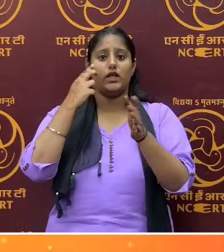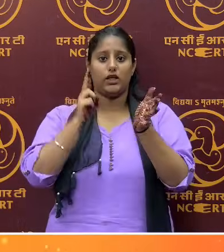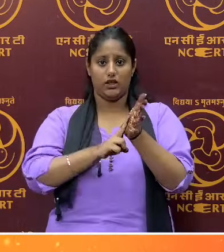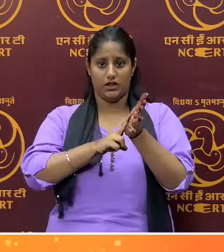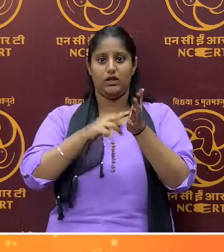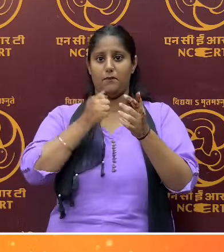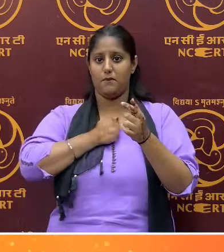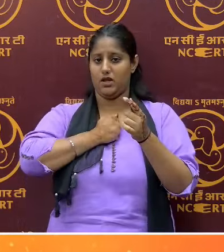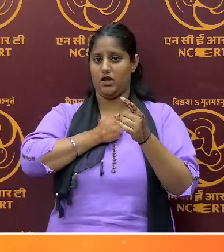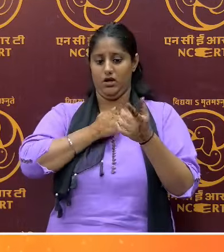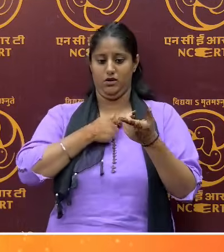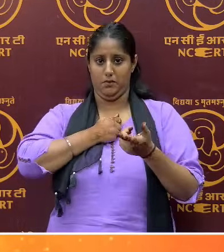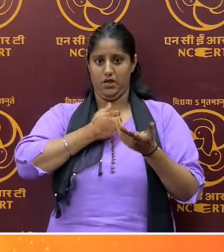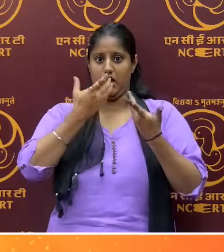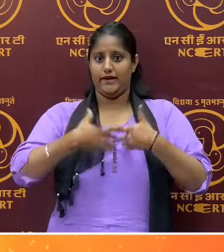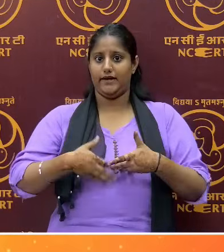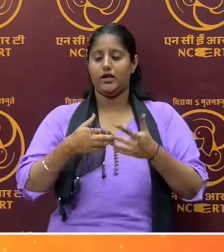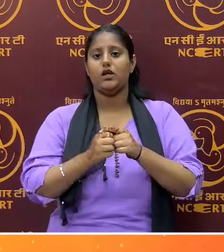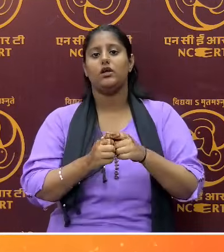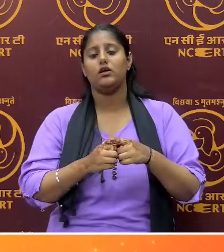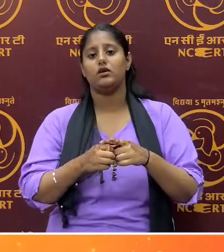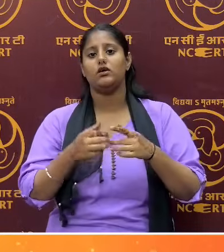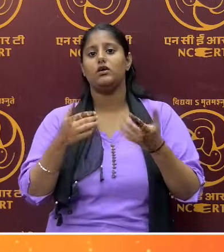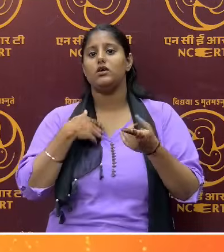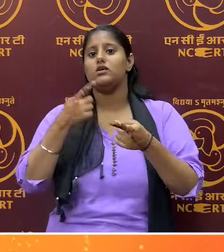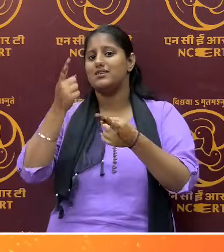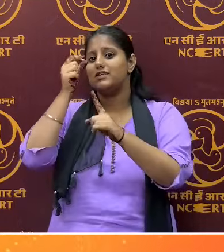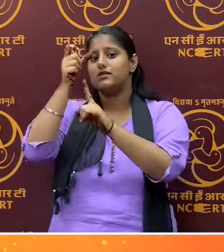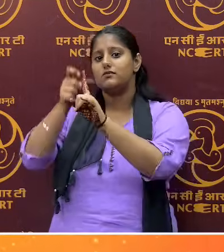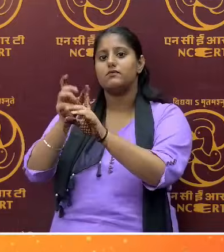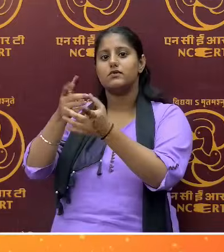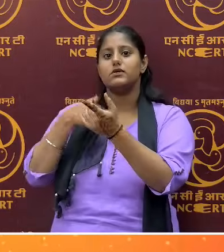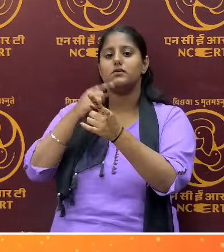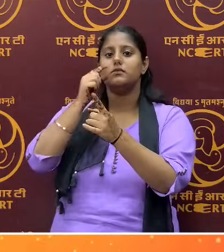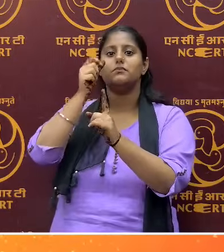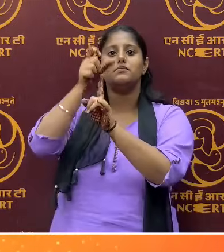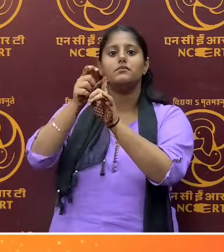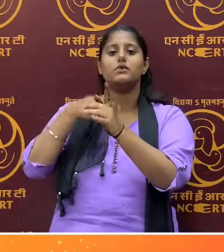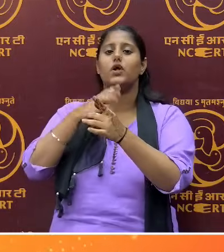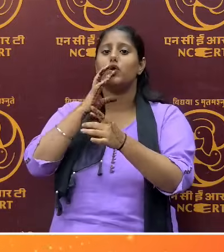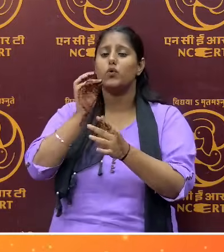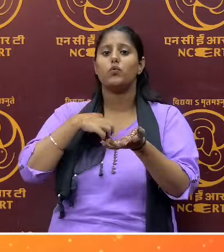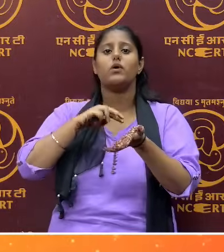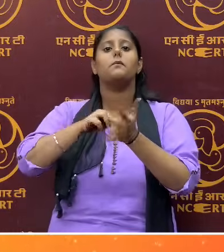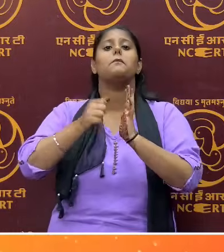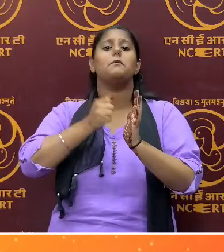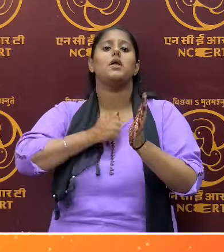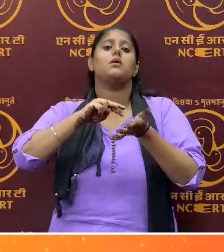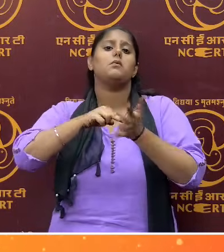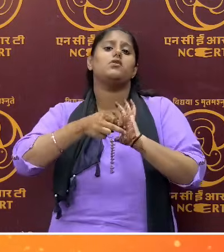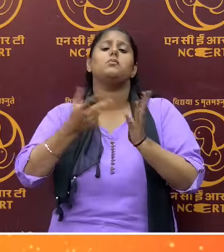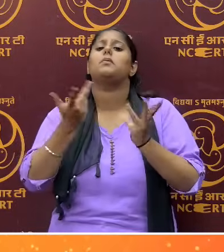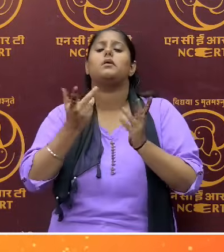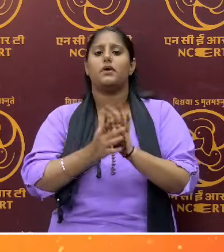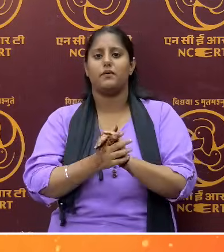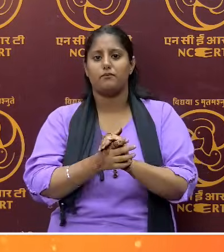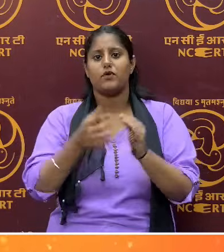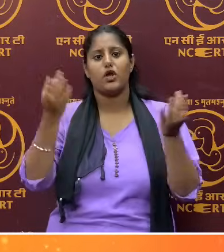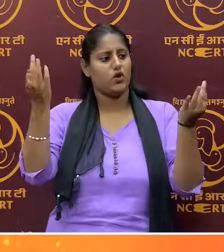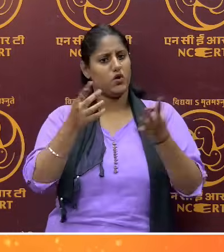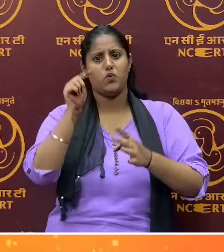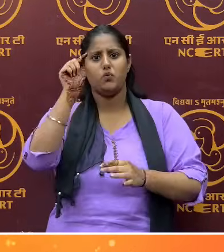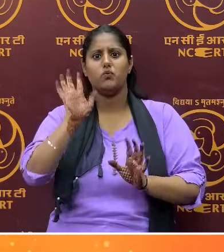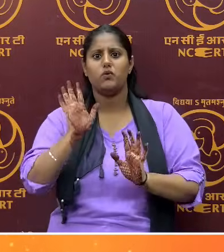of problems via Meri Pehchaan. So, sir, I want to ask you something, that what exactly Meri Pehchaan is this a new feature,